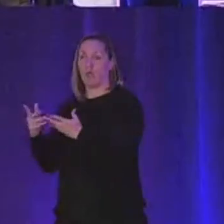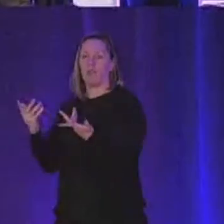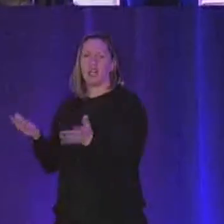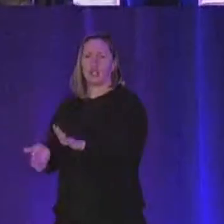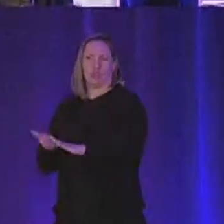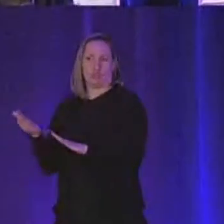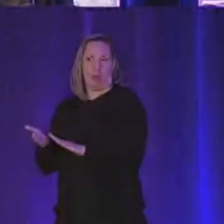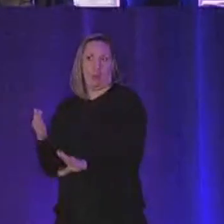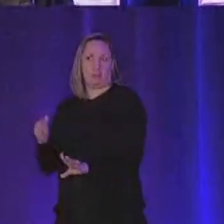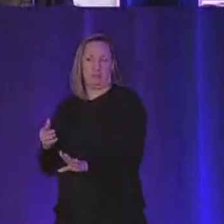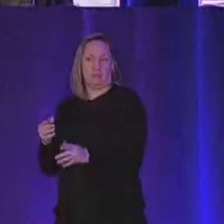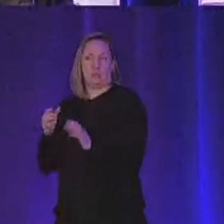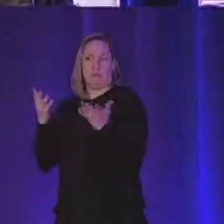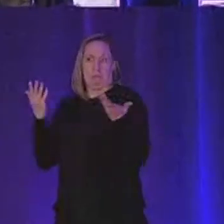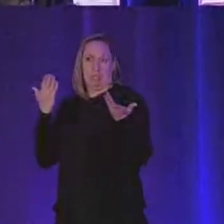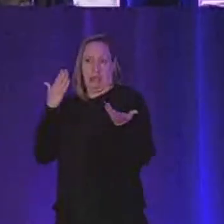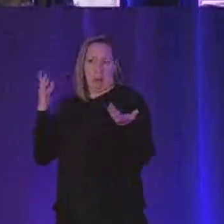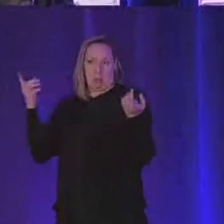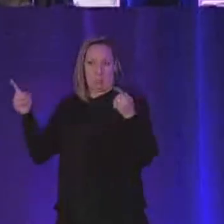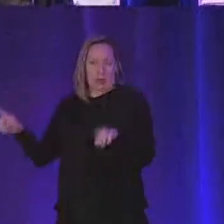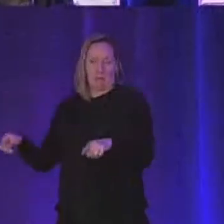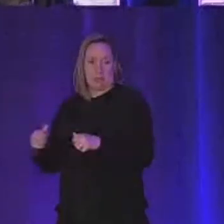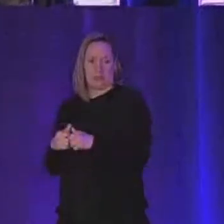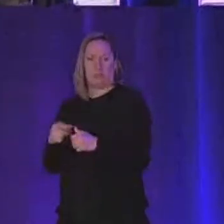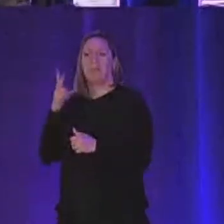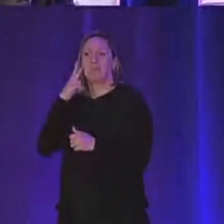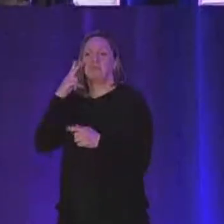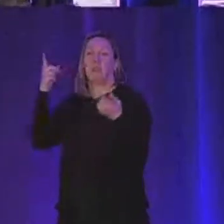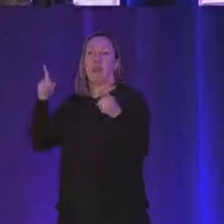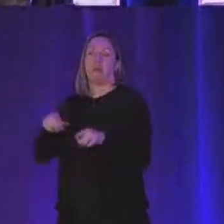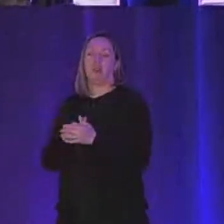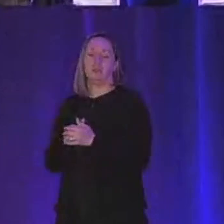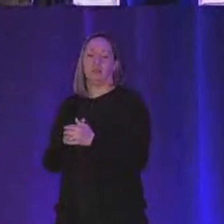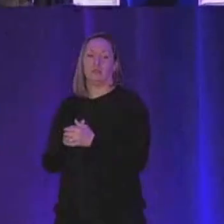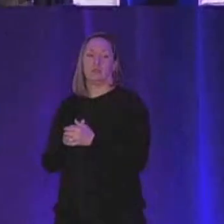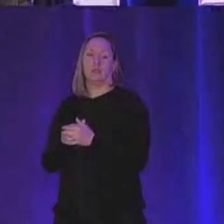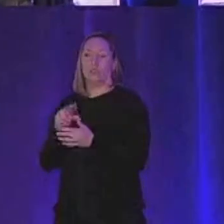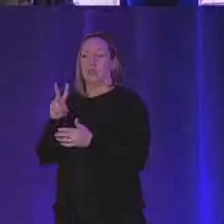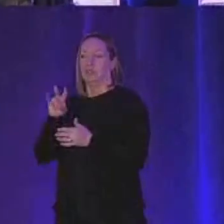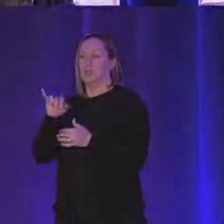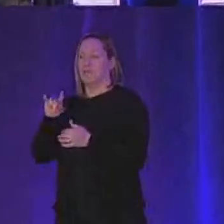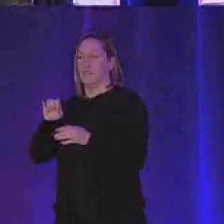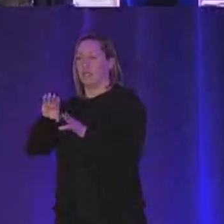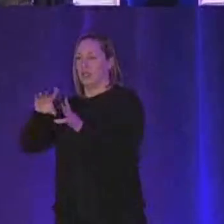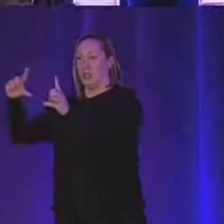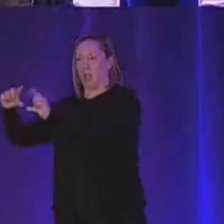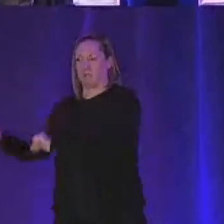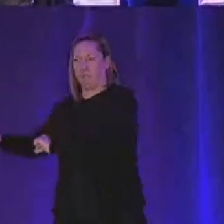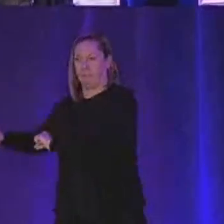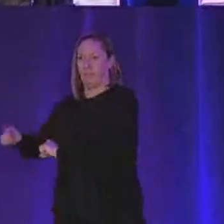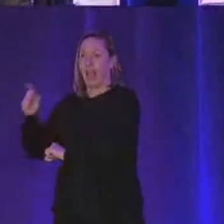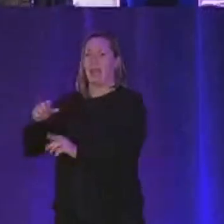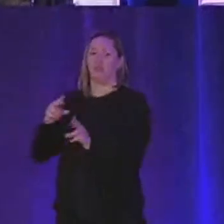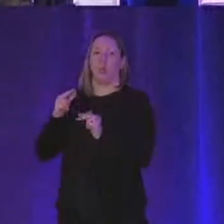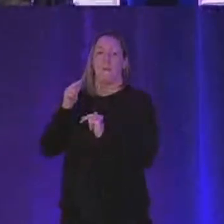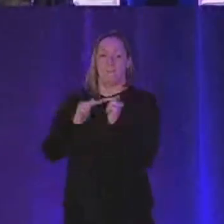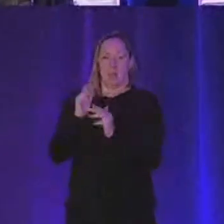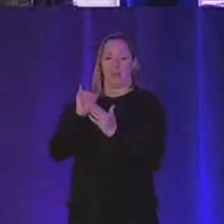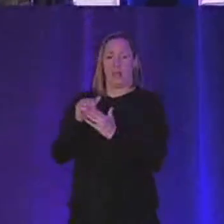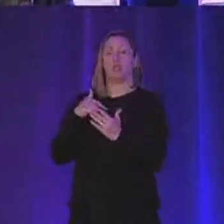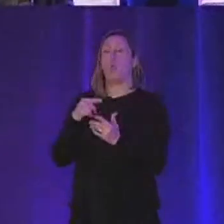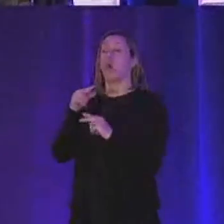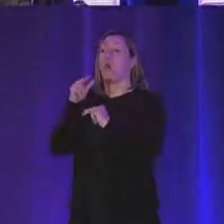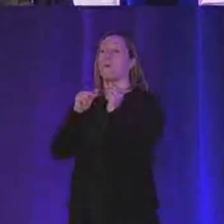without really knowing what's going to happen and then see what happens. So I'll kill the Vite server. I've got to build this. So I'll go to my build